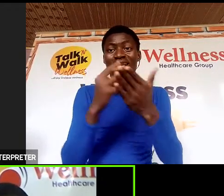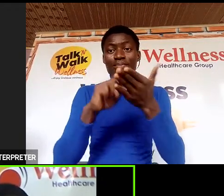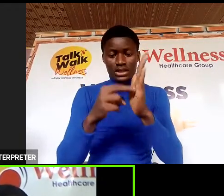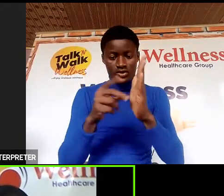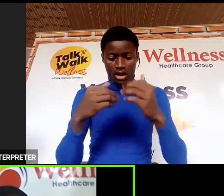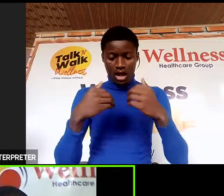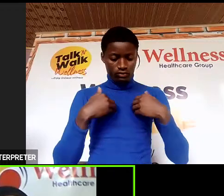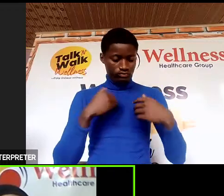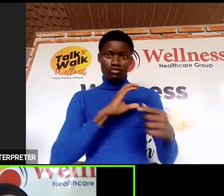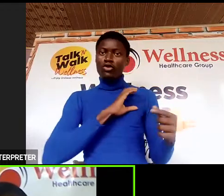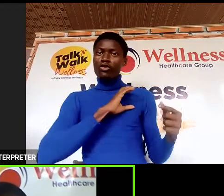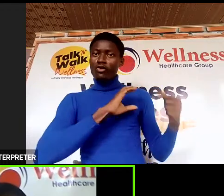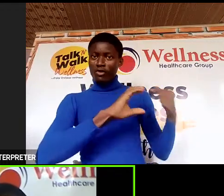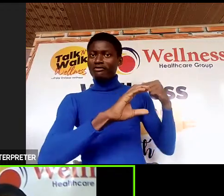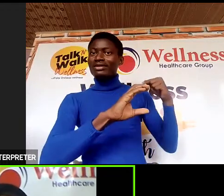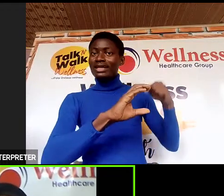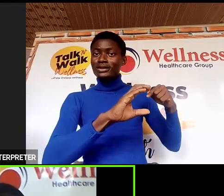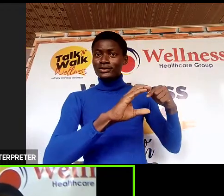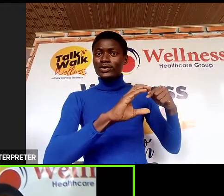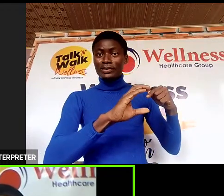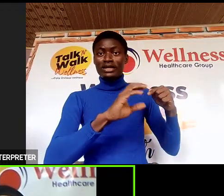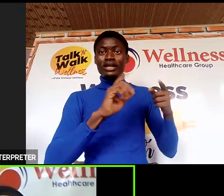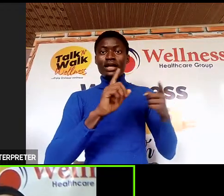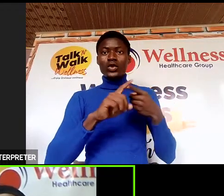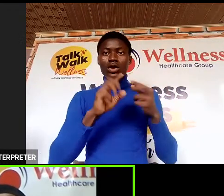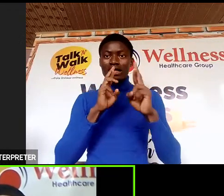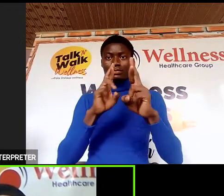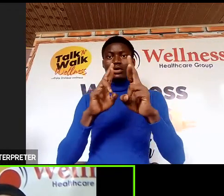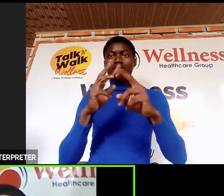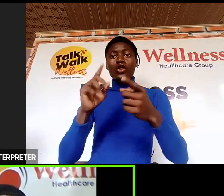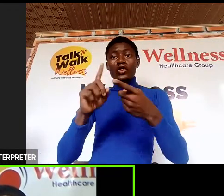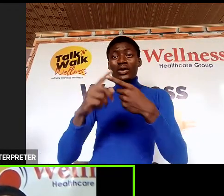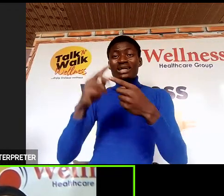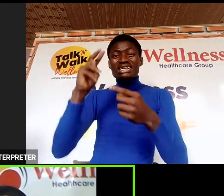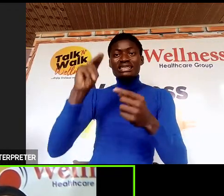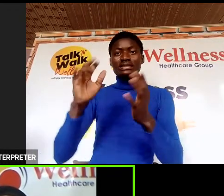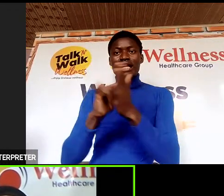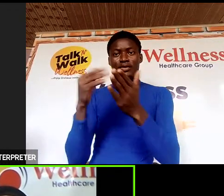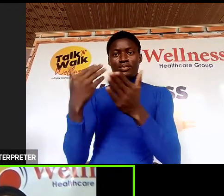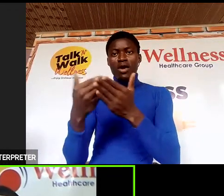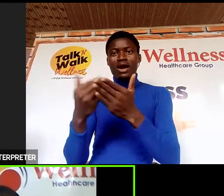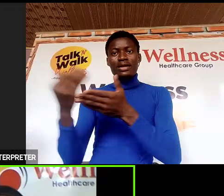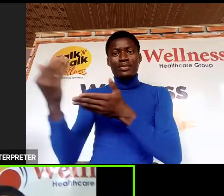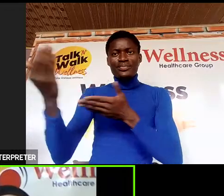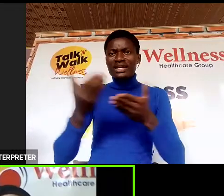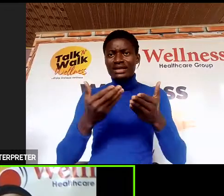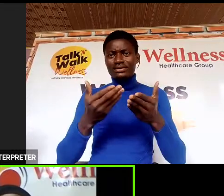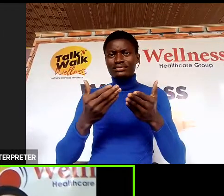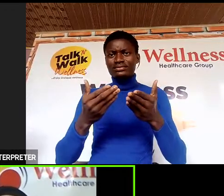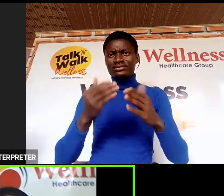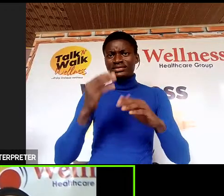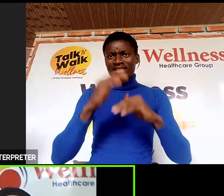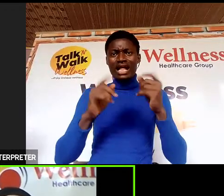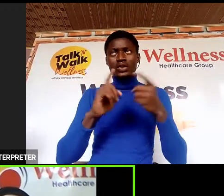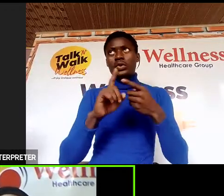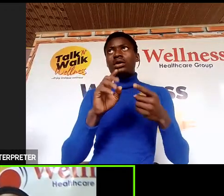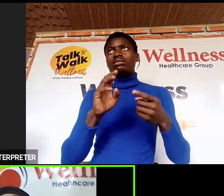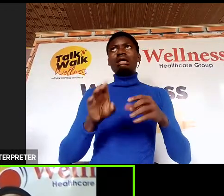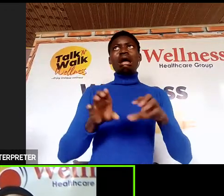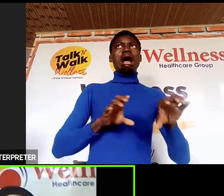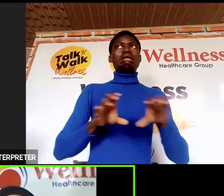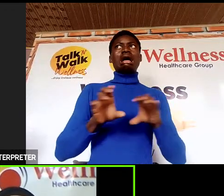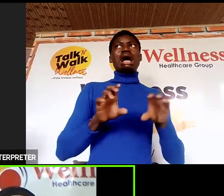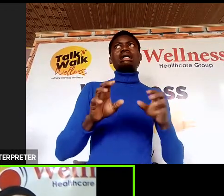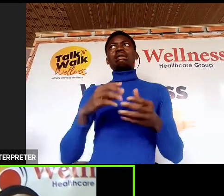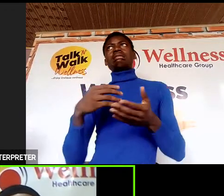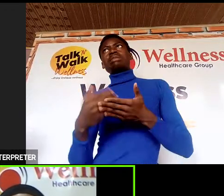money brings rather than being reactive. And he said that like we ask for wellness. Wellness is an all-round thing. You want financial